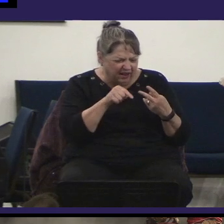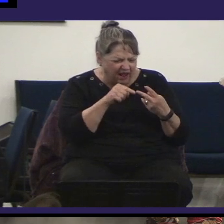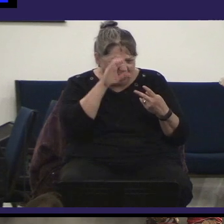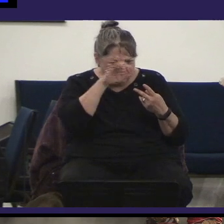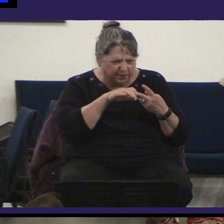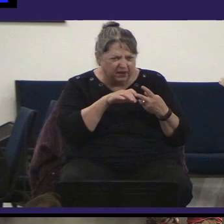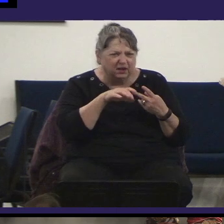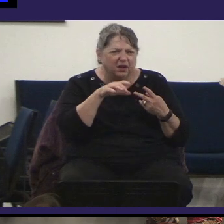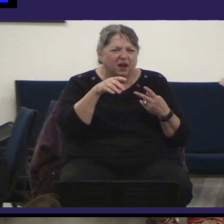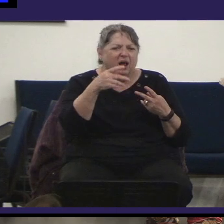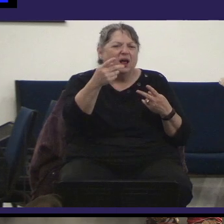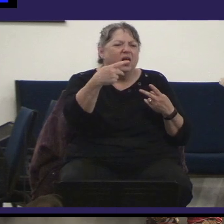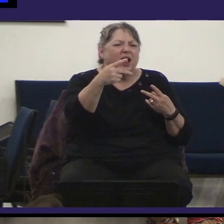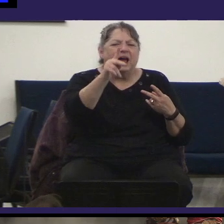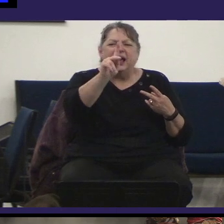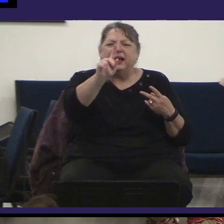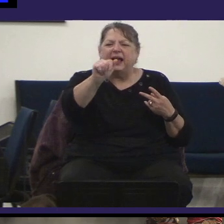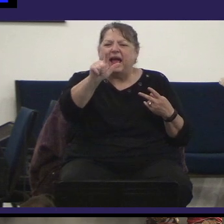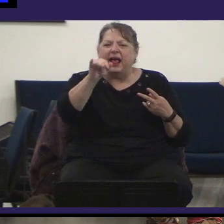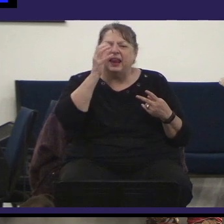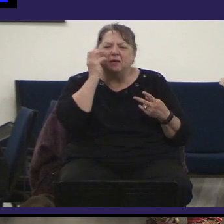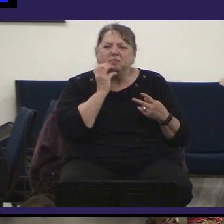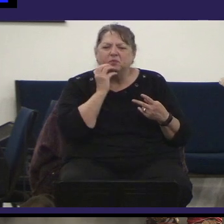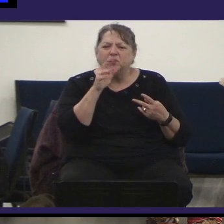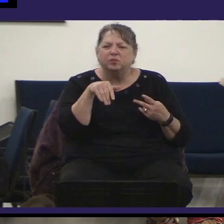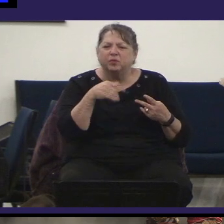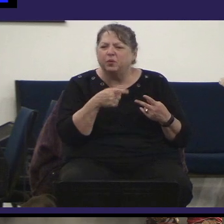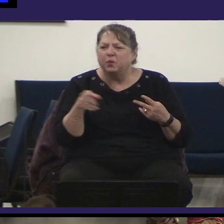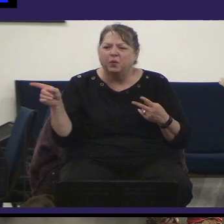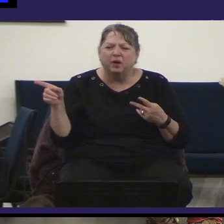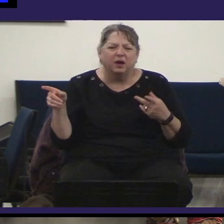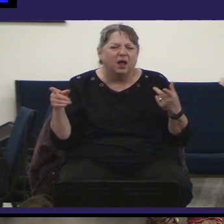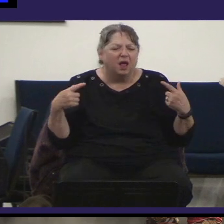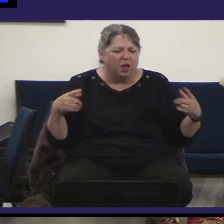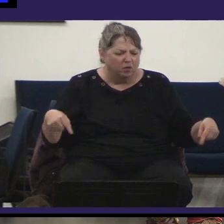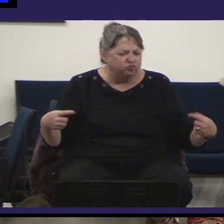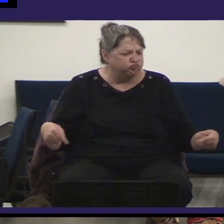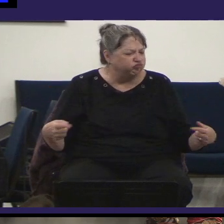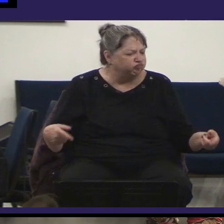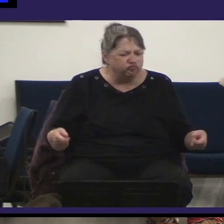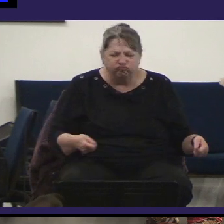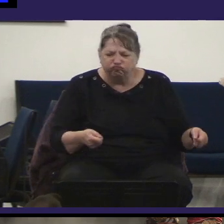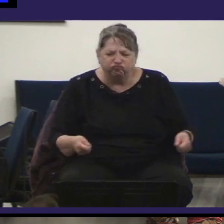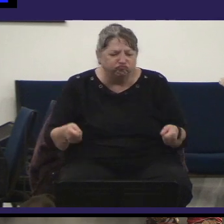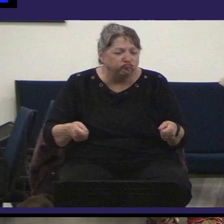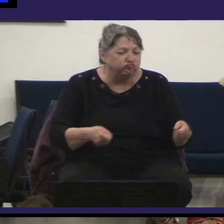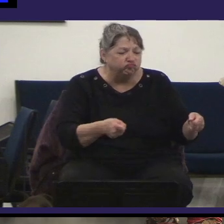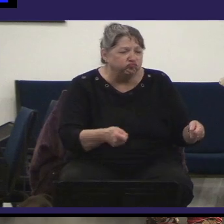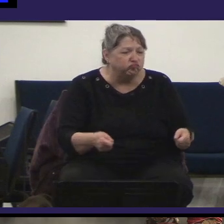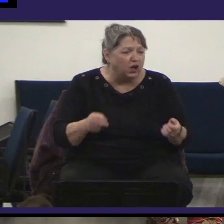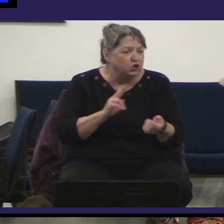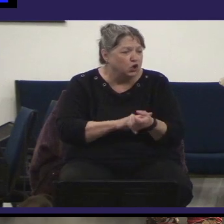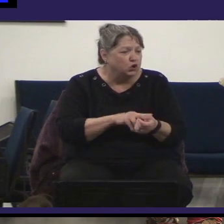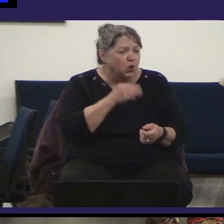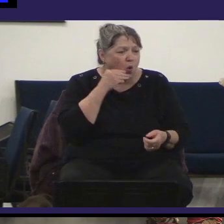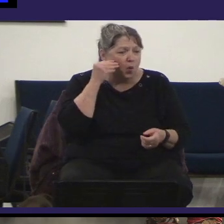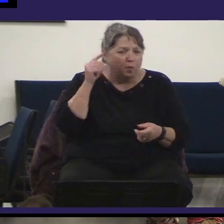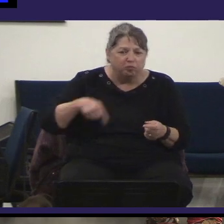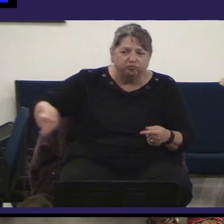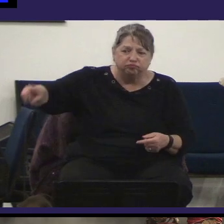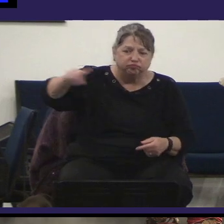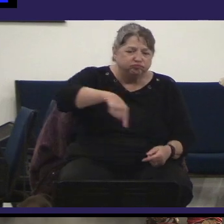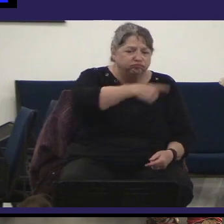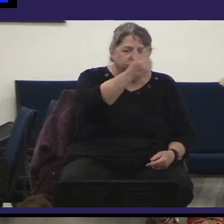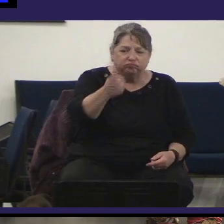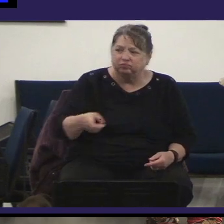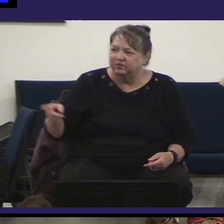would go with me and I would drive. I would push him on his wheelchair and Caleb would push her or vice versa. And we would go all around the entire